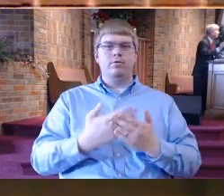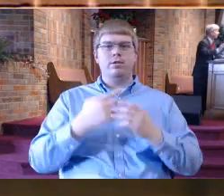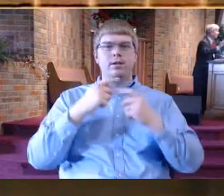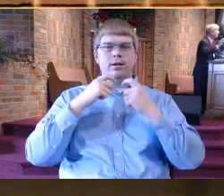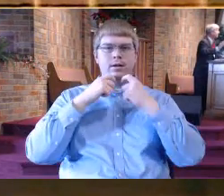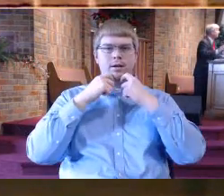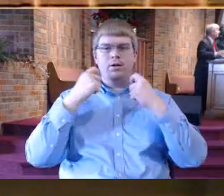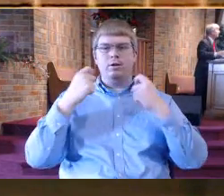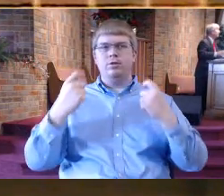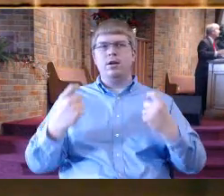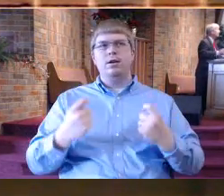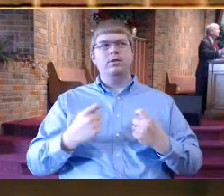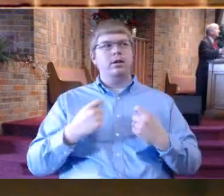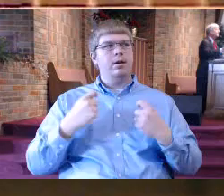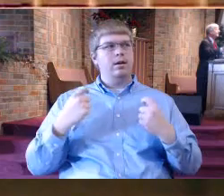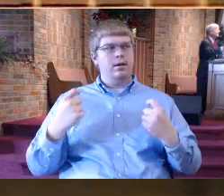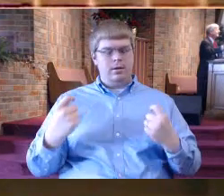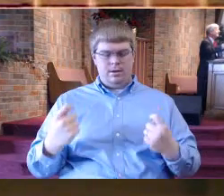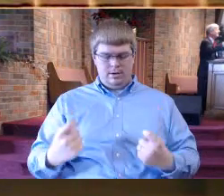for sinners